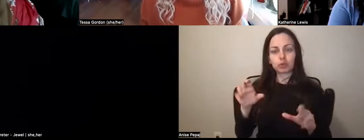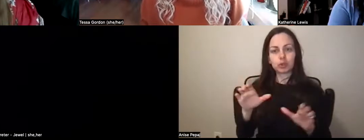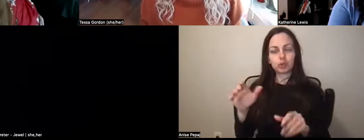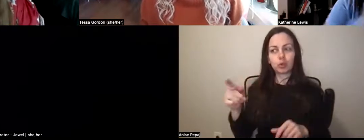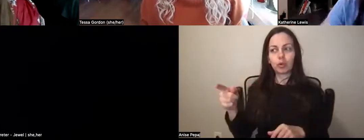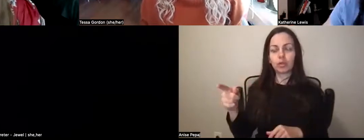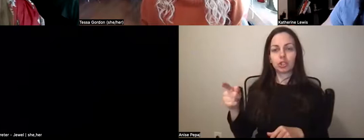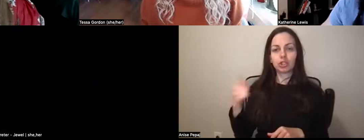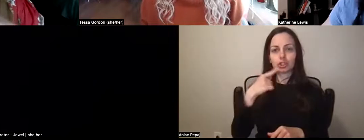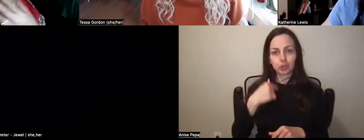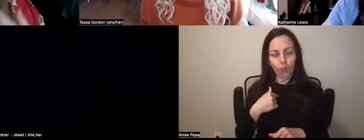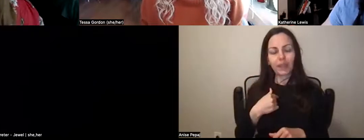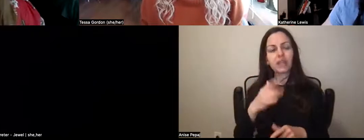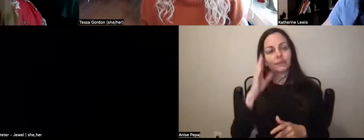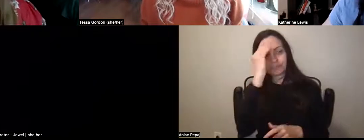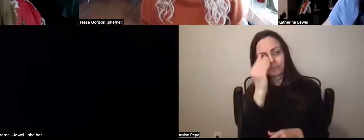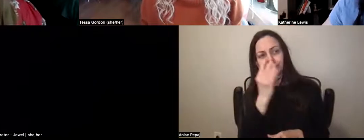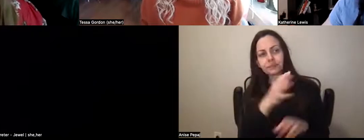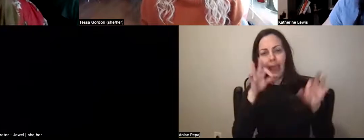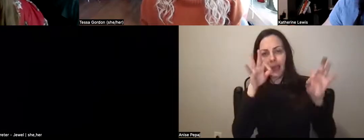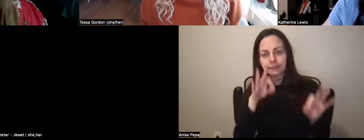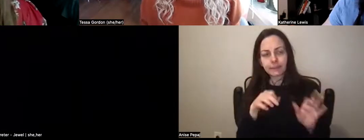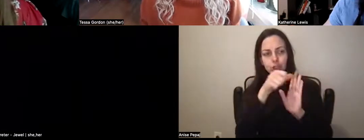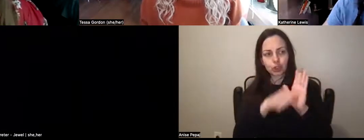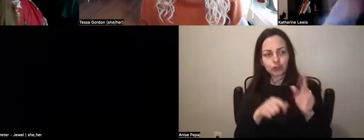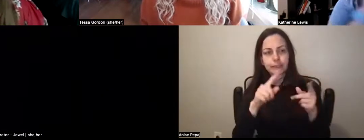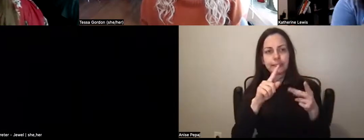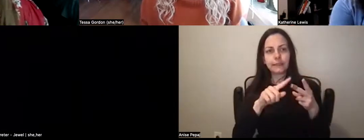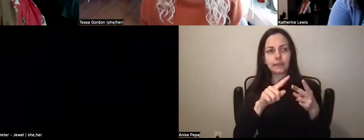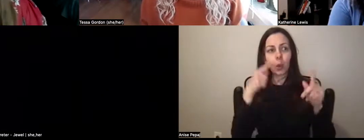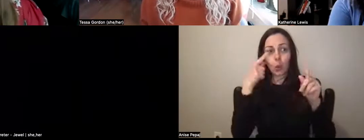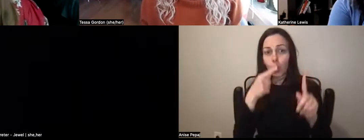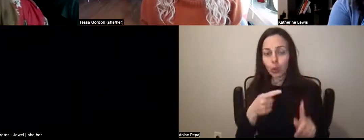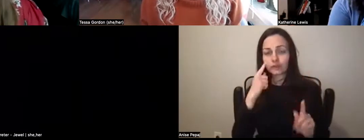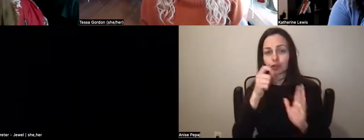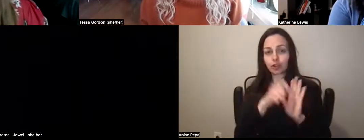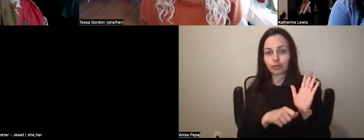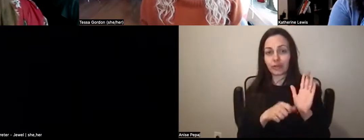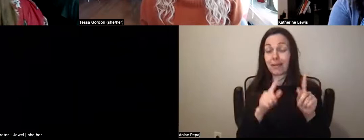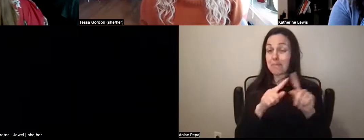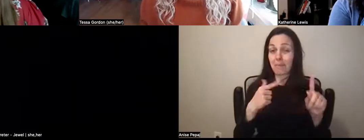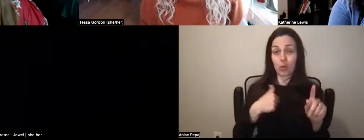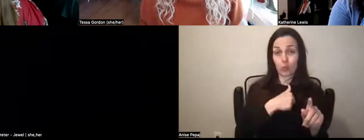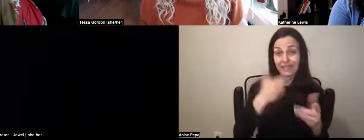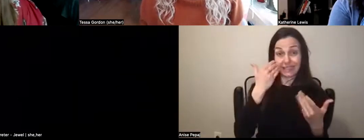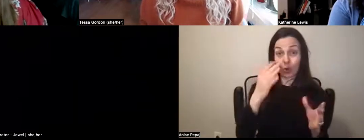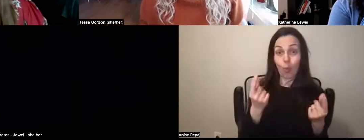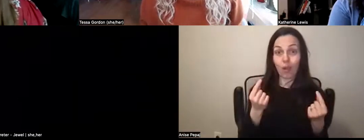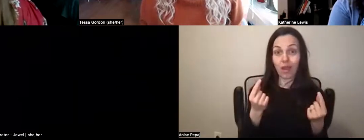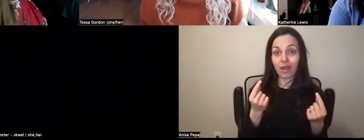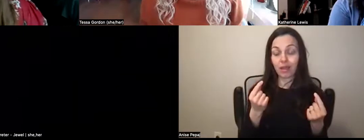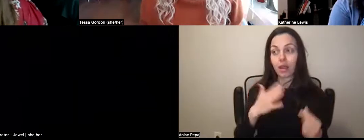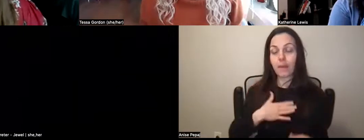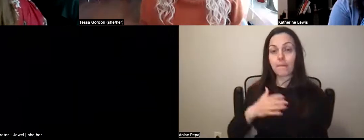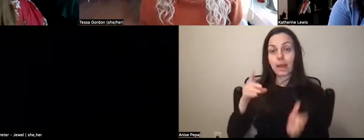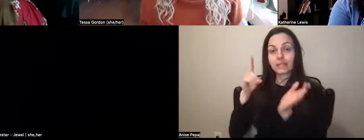what this surgery is going to do. Here are our goals with this surgery. What we didn't know until the day of the operation was that my doctor had